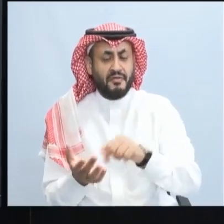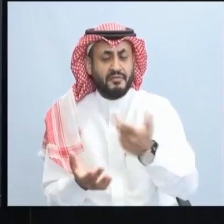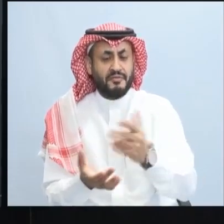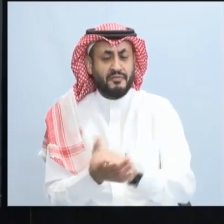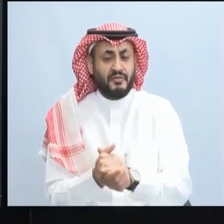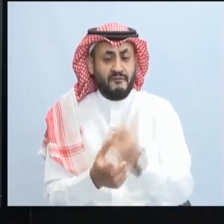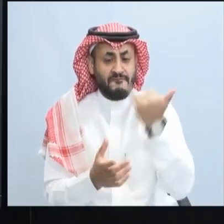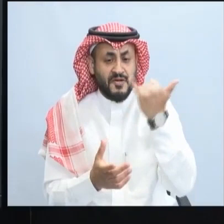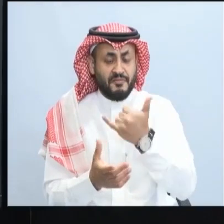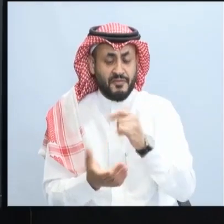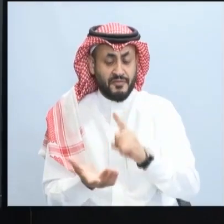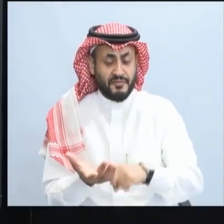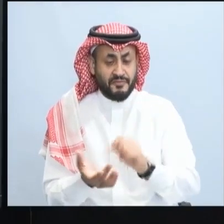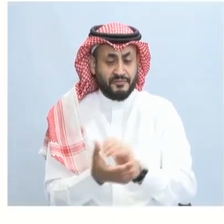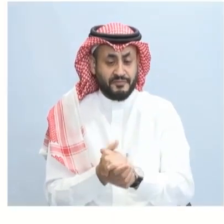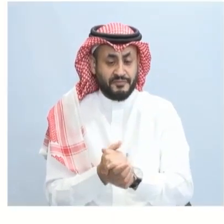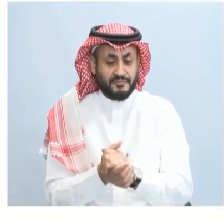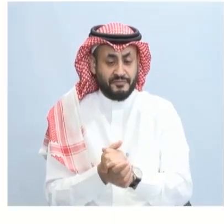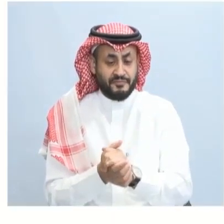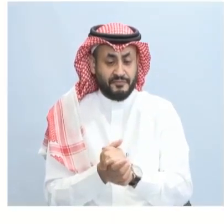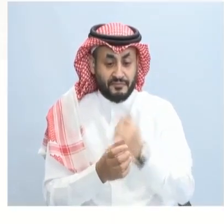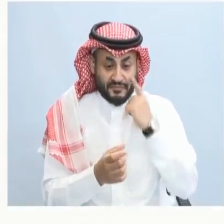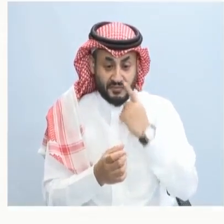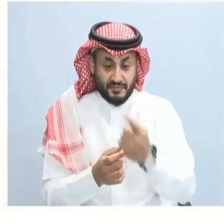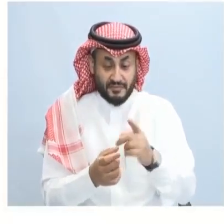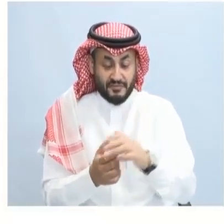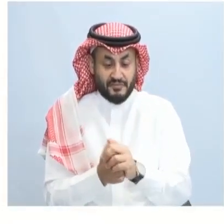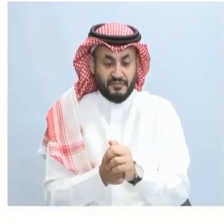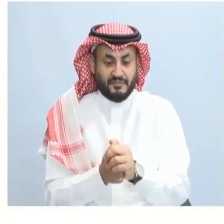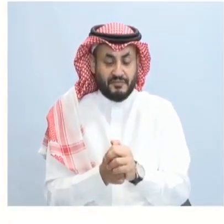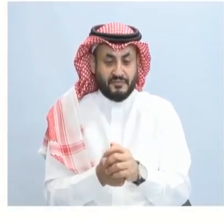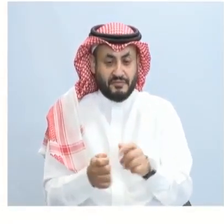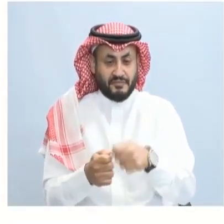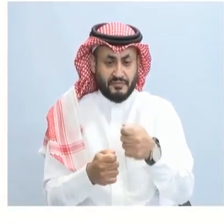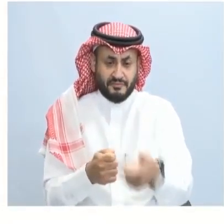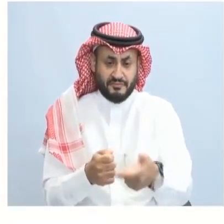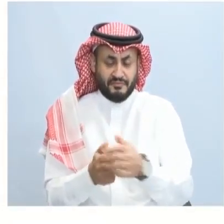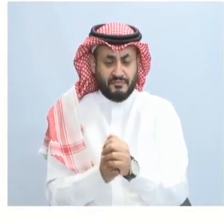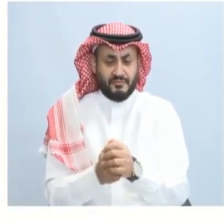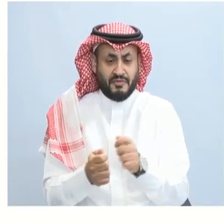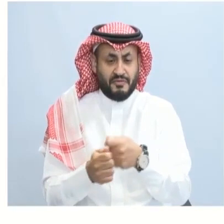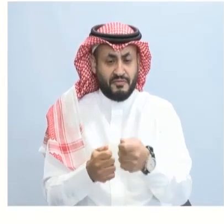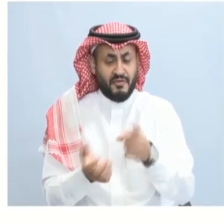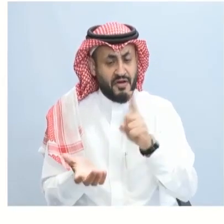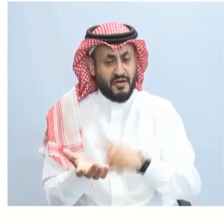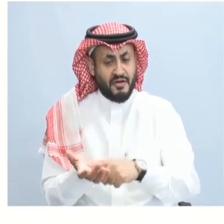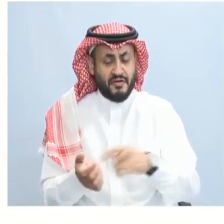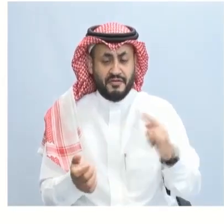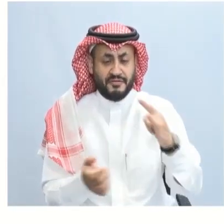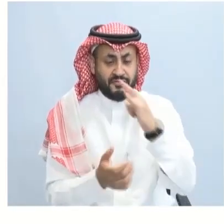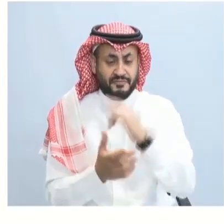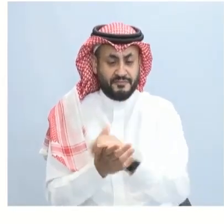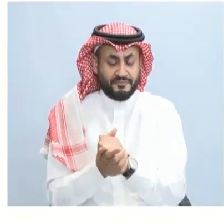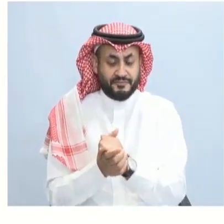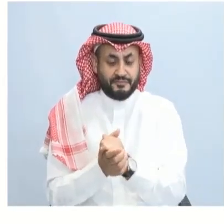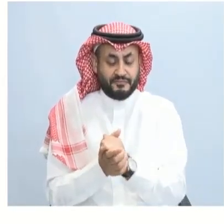something very important. Now we can see that there is a hint in the picture. Of course, we need money. So we